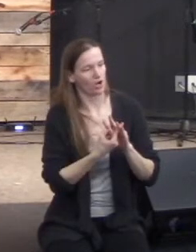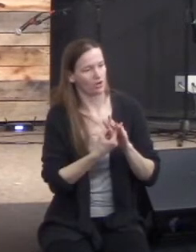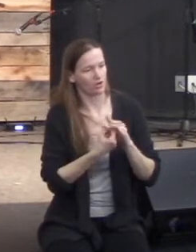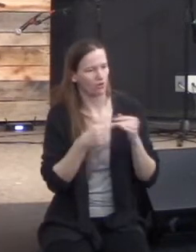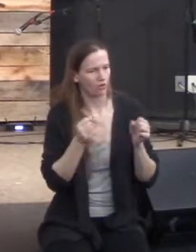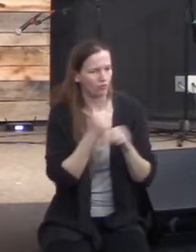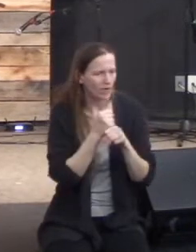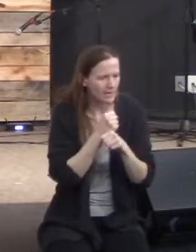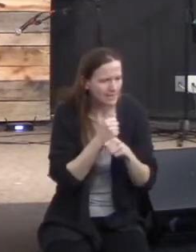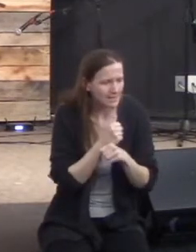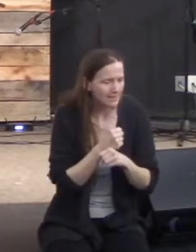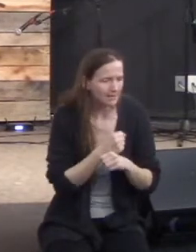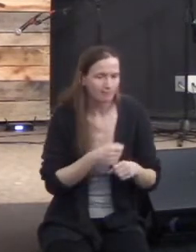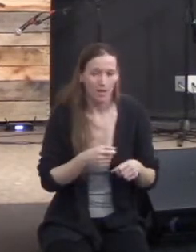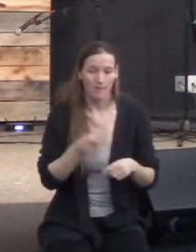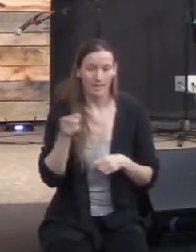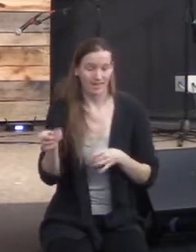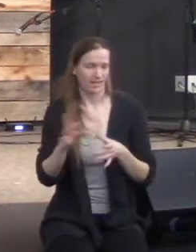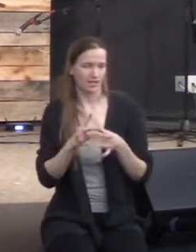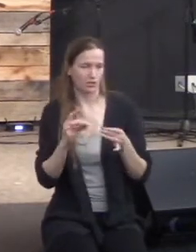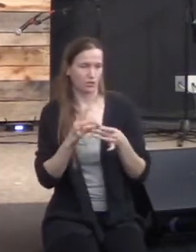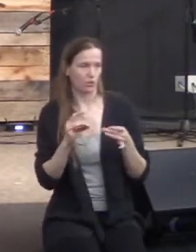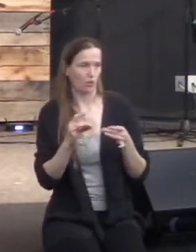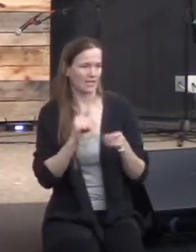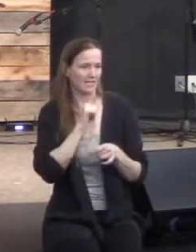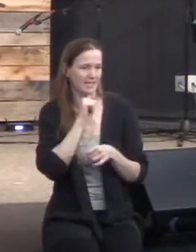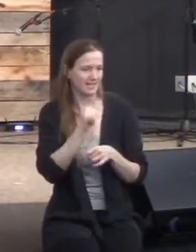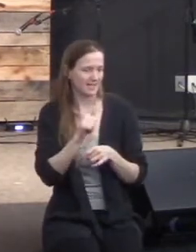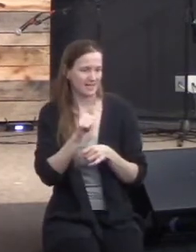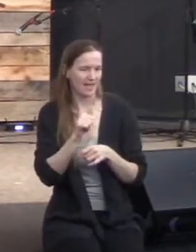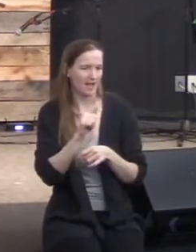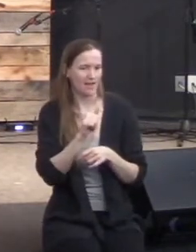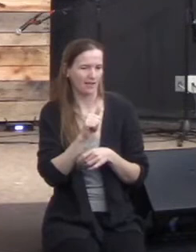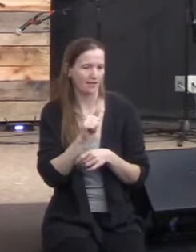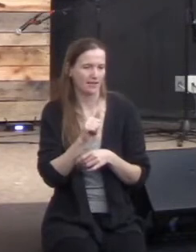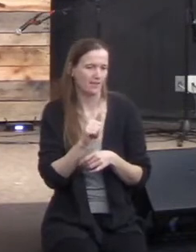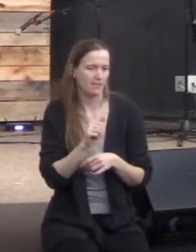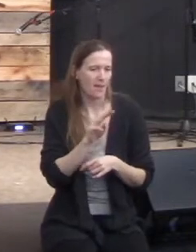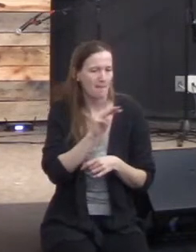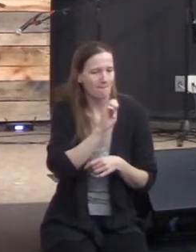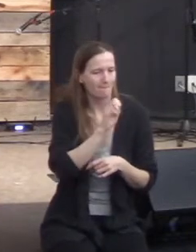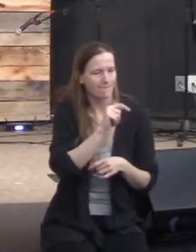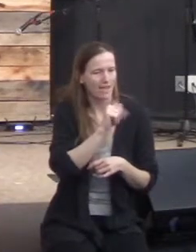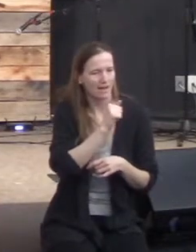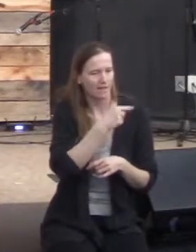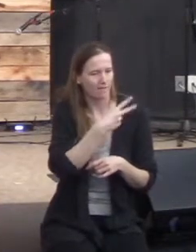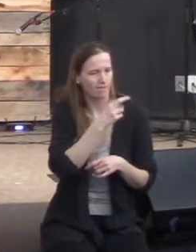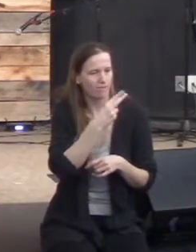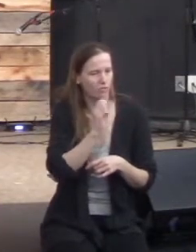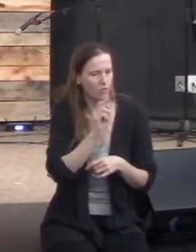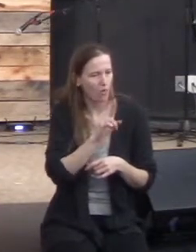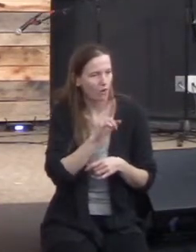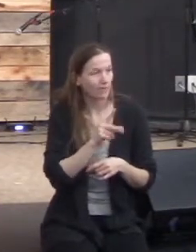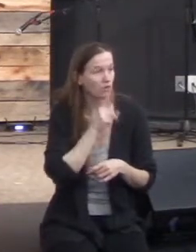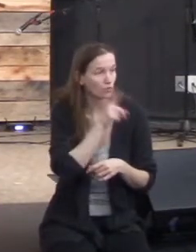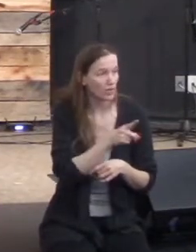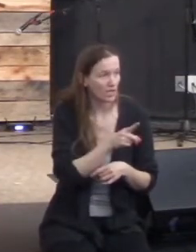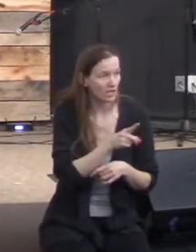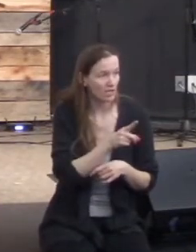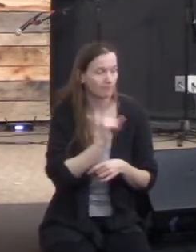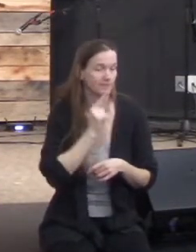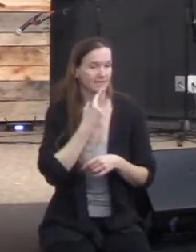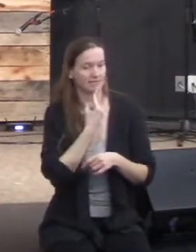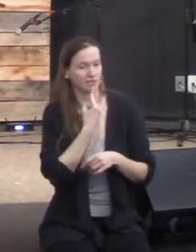metaphoric wrestling match here. Yeah. It gets serious. When the man saw that he could not overpower him,